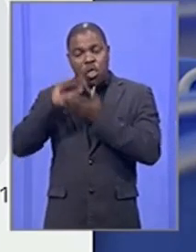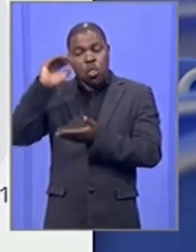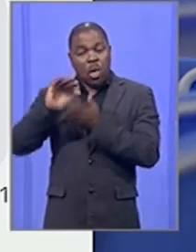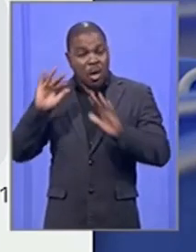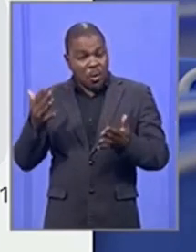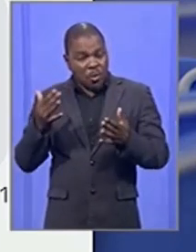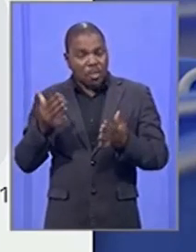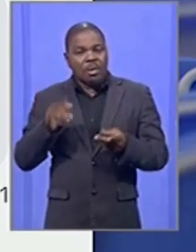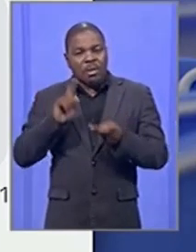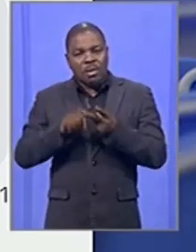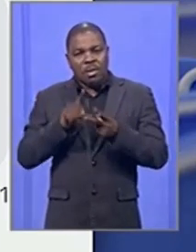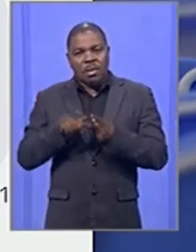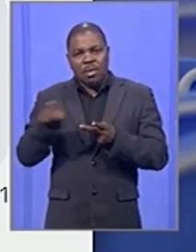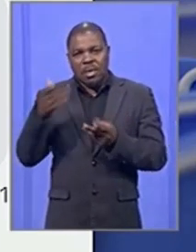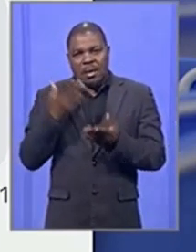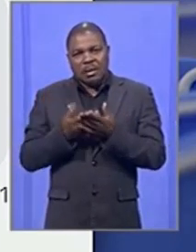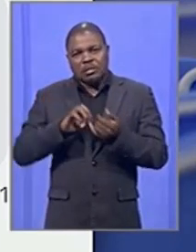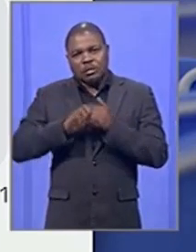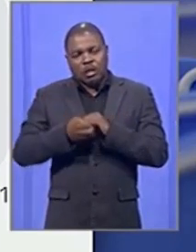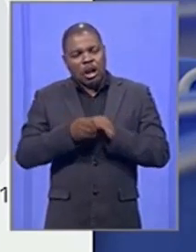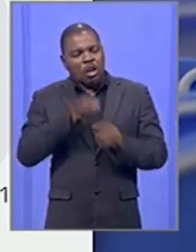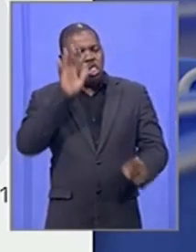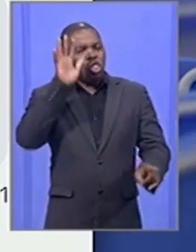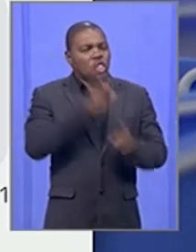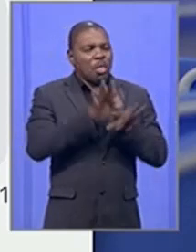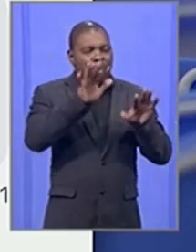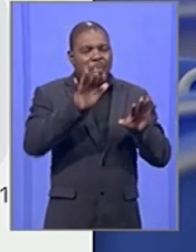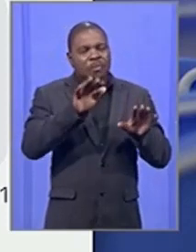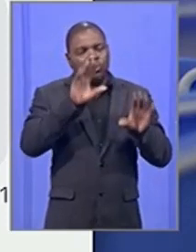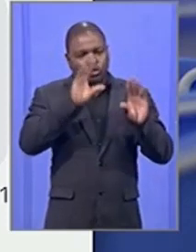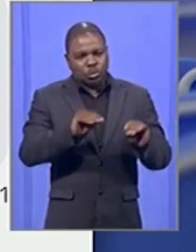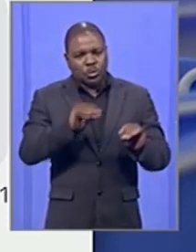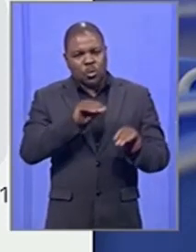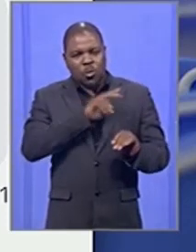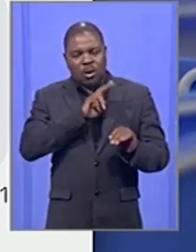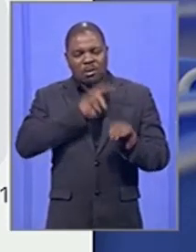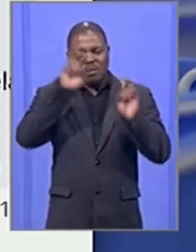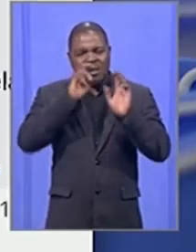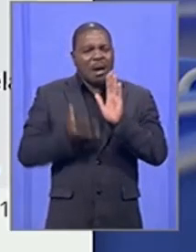go ntshetsa malokobe a yona setšhabeng ka go nyolola theko ya motlakase.